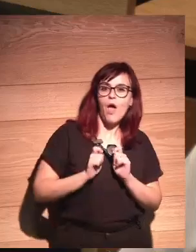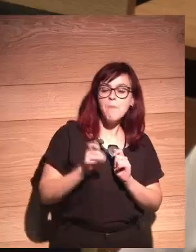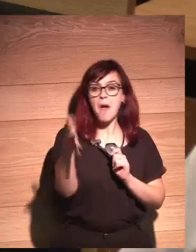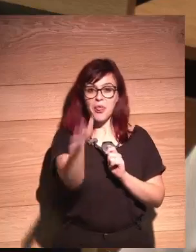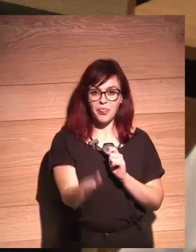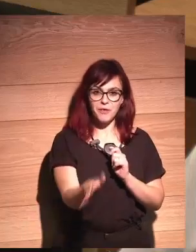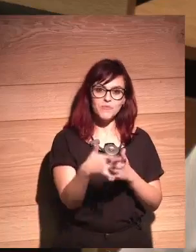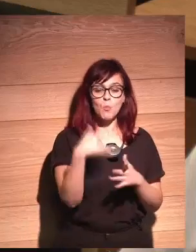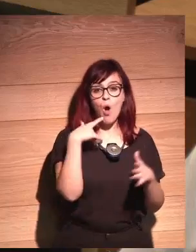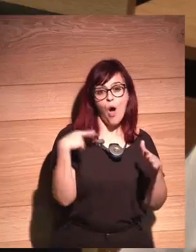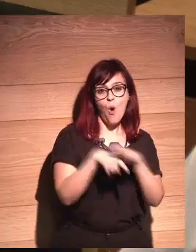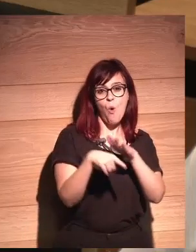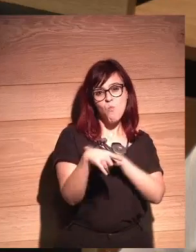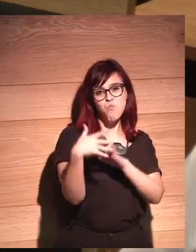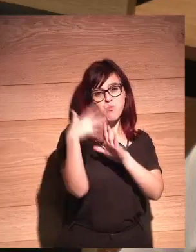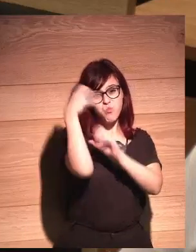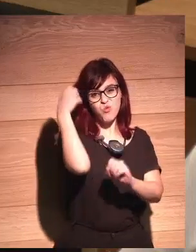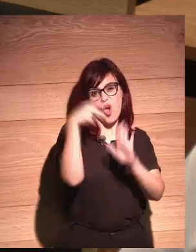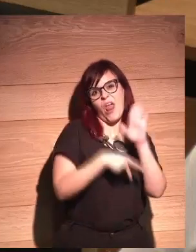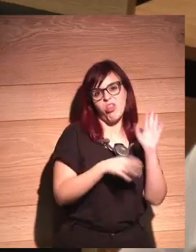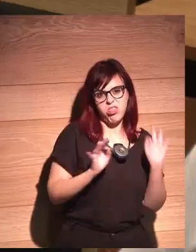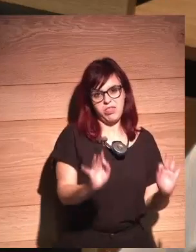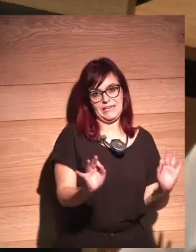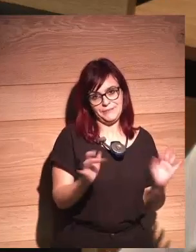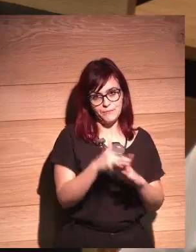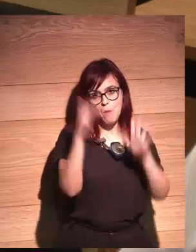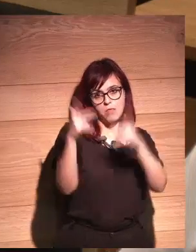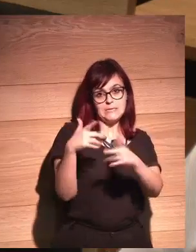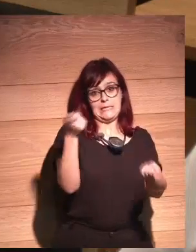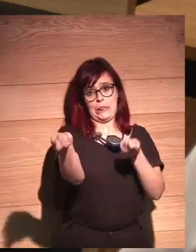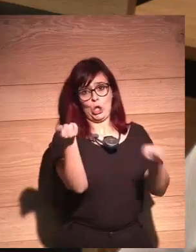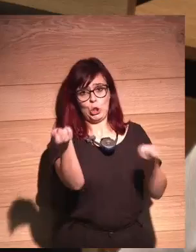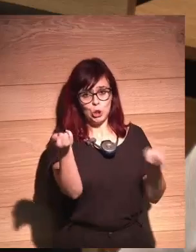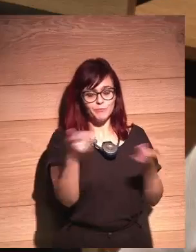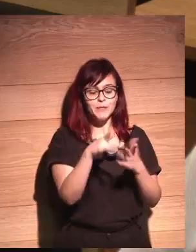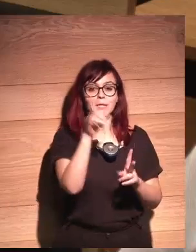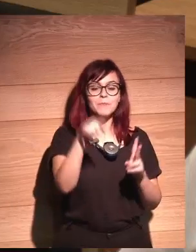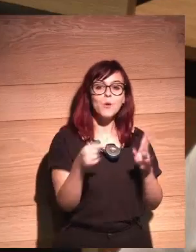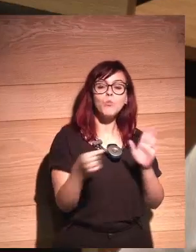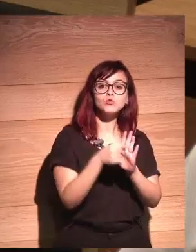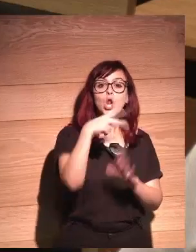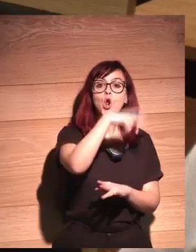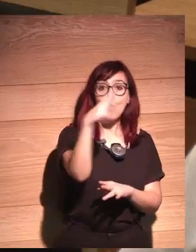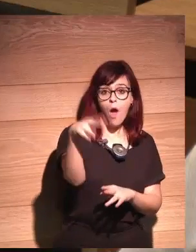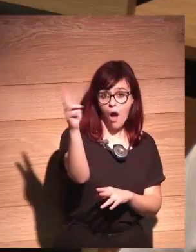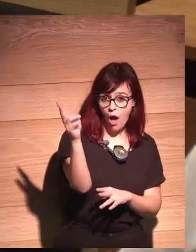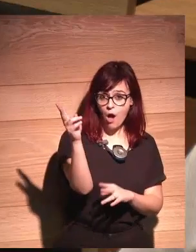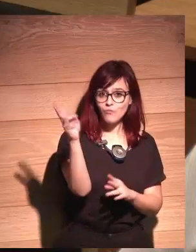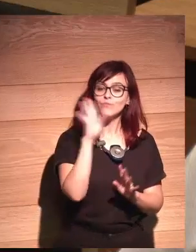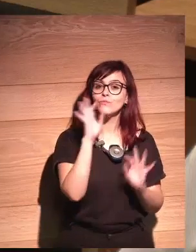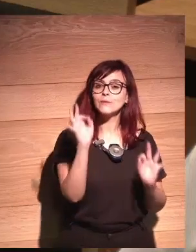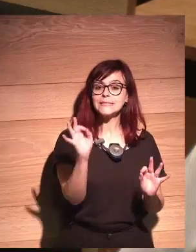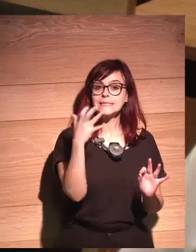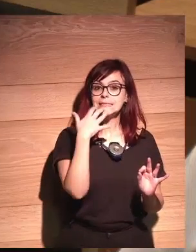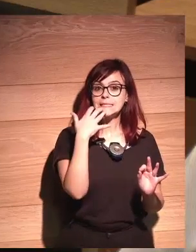citizens, would think that is bureaucratized by the administration. I think that's crazy. Another thing